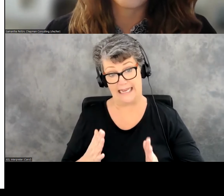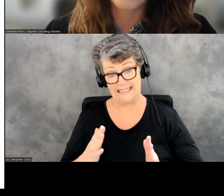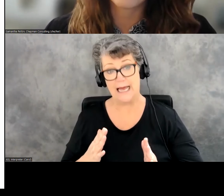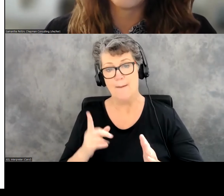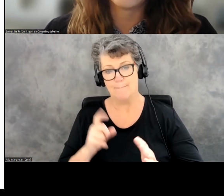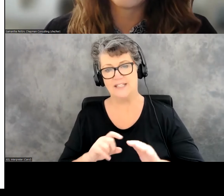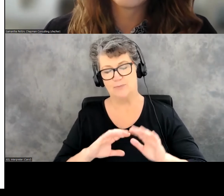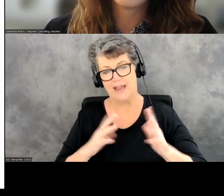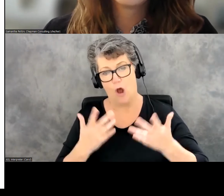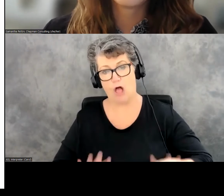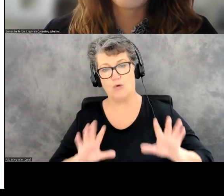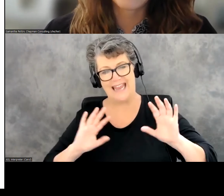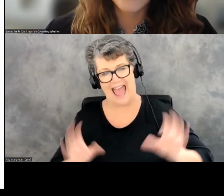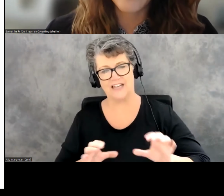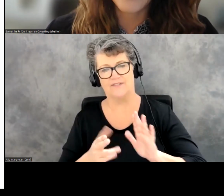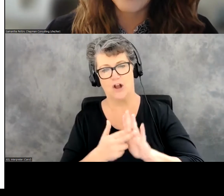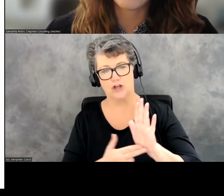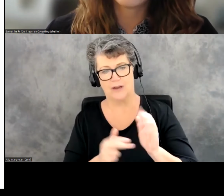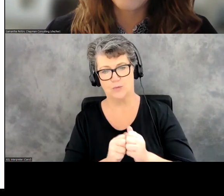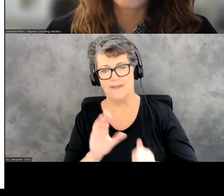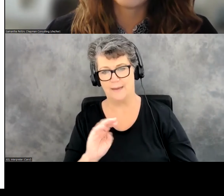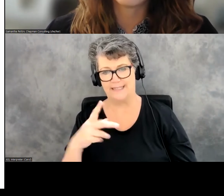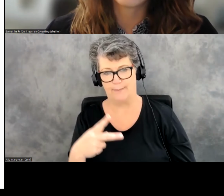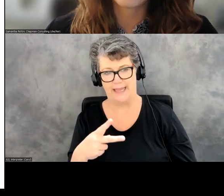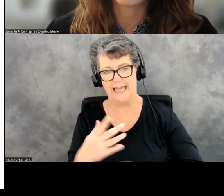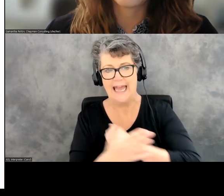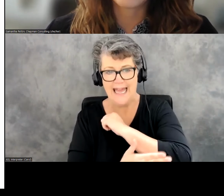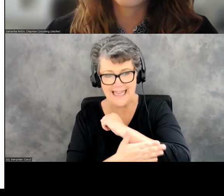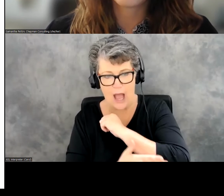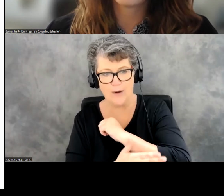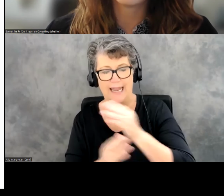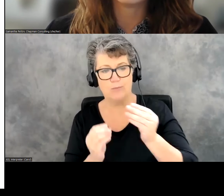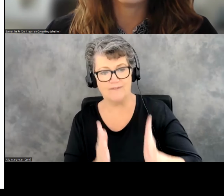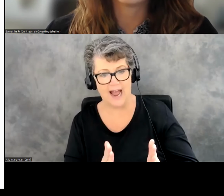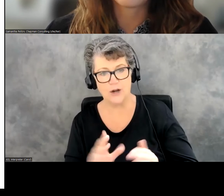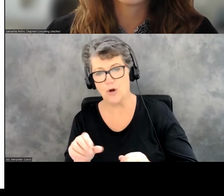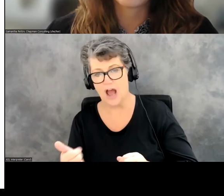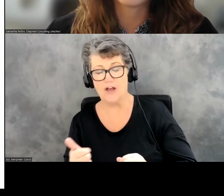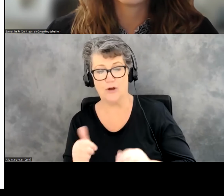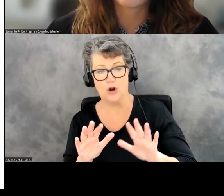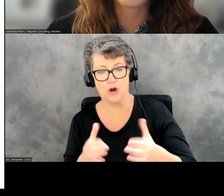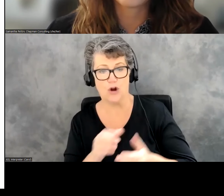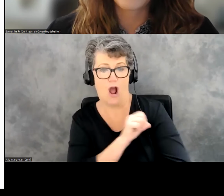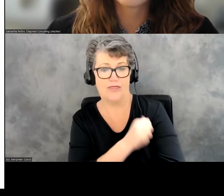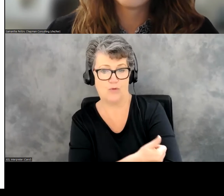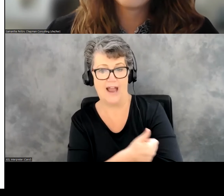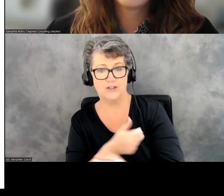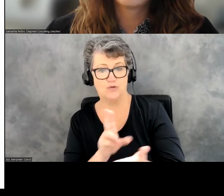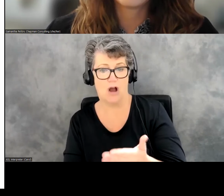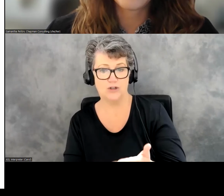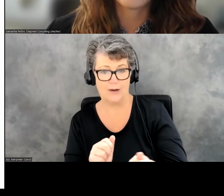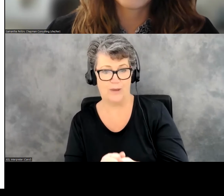actively contracted with a managed care plan, county, delegated provider, or other entity authorized to